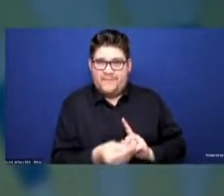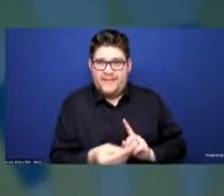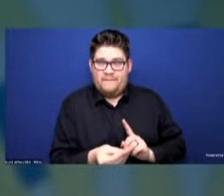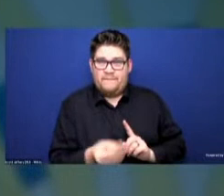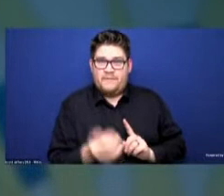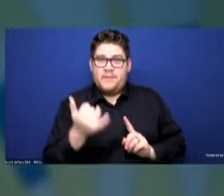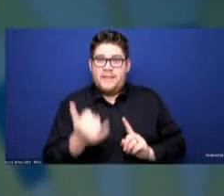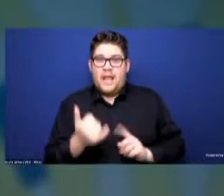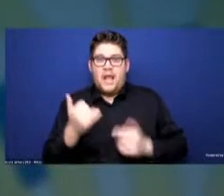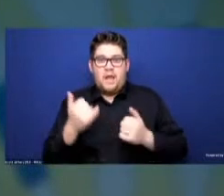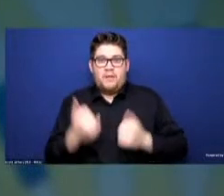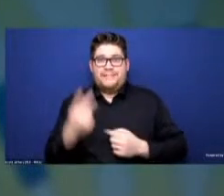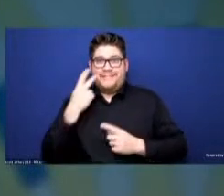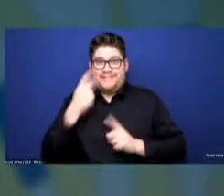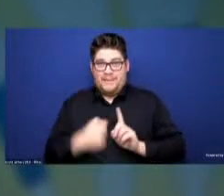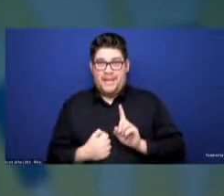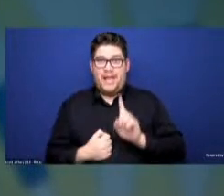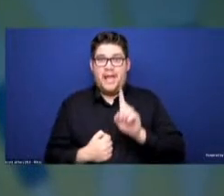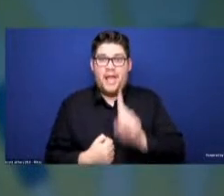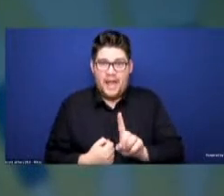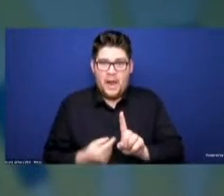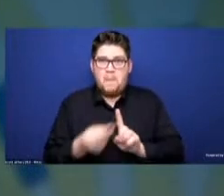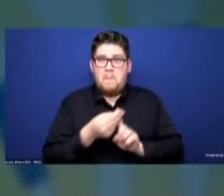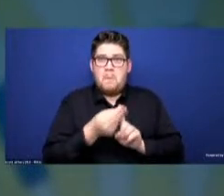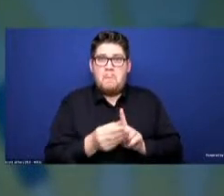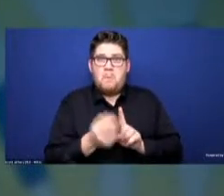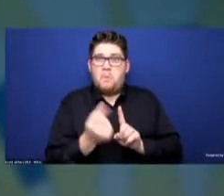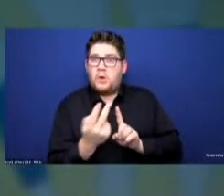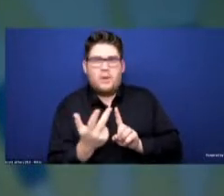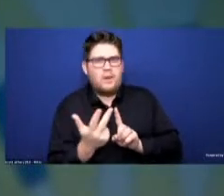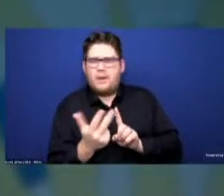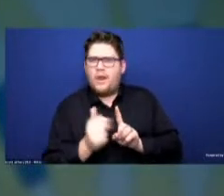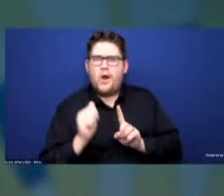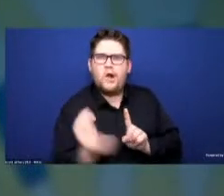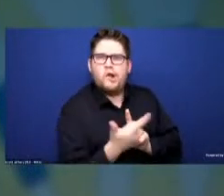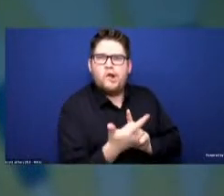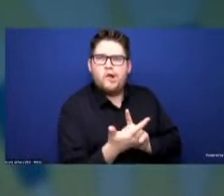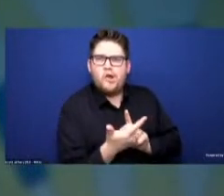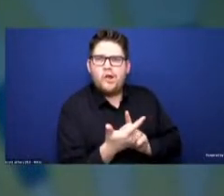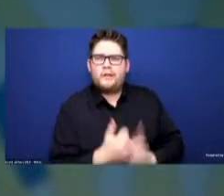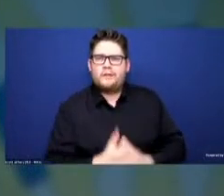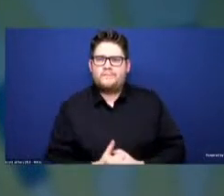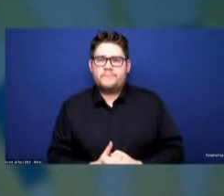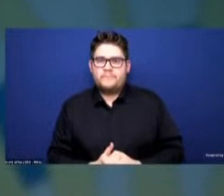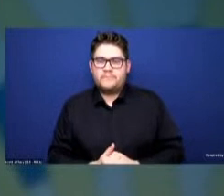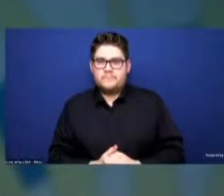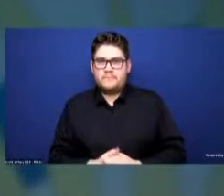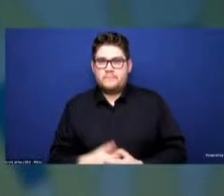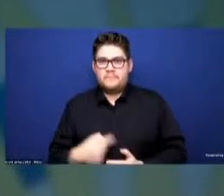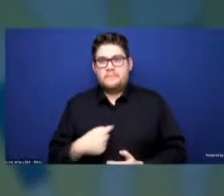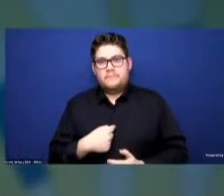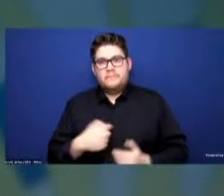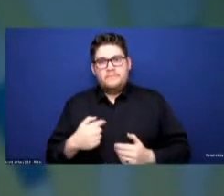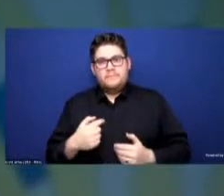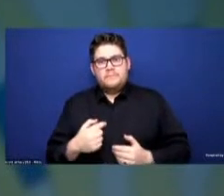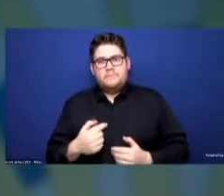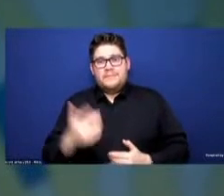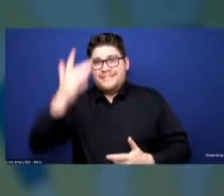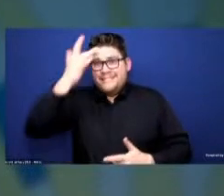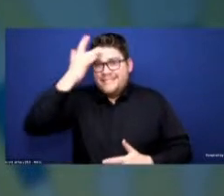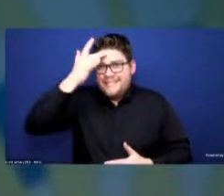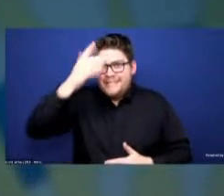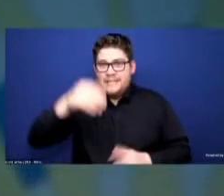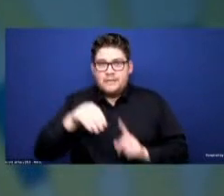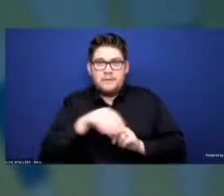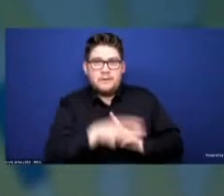and it's the 40 or 50-year-old parent who ends up in hospital. And this has been played out